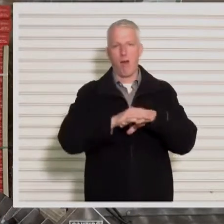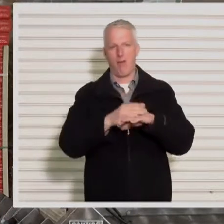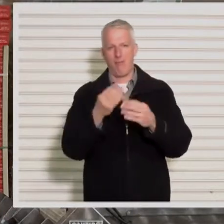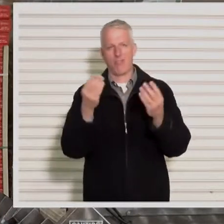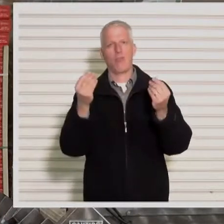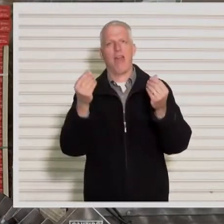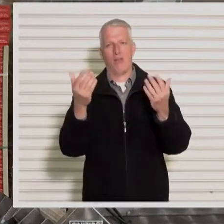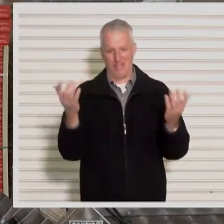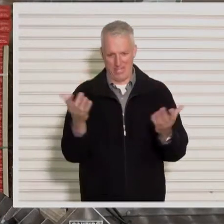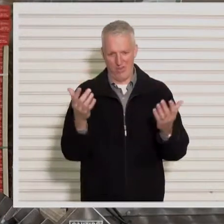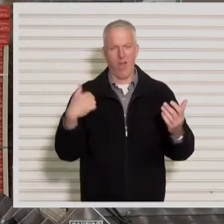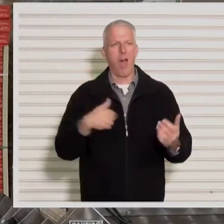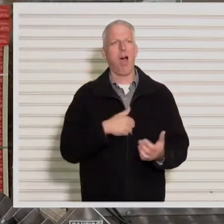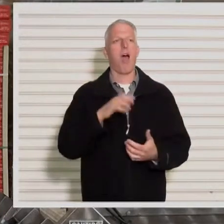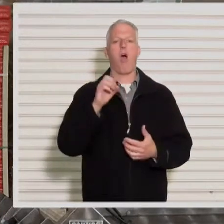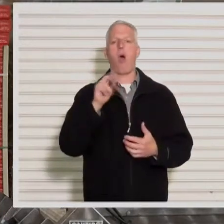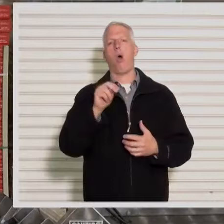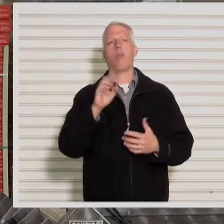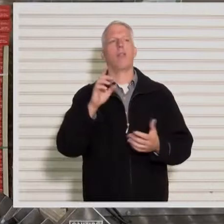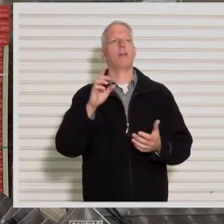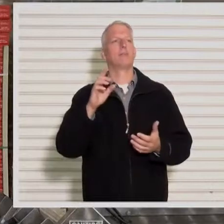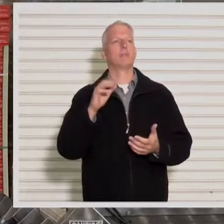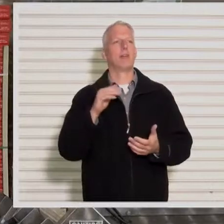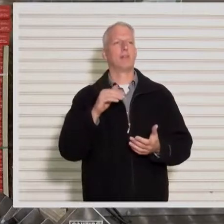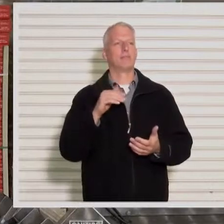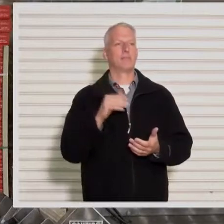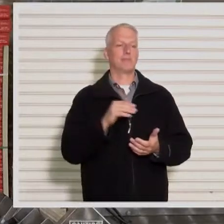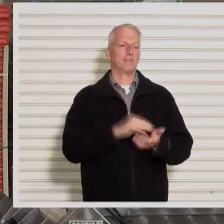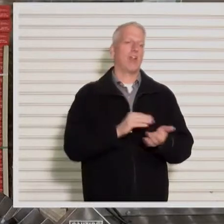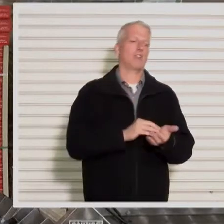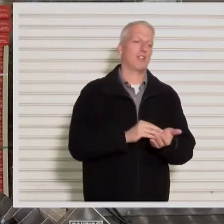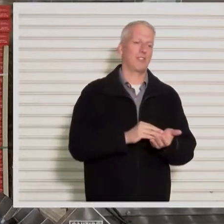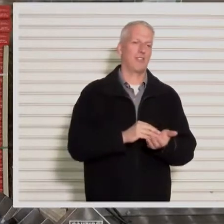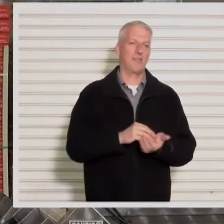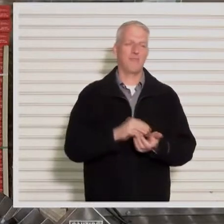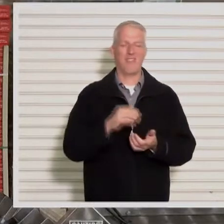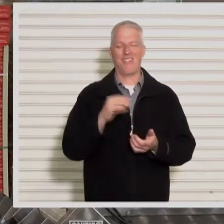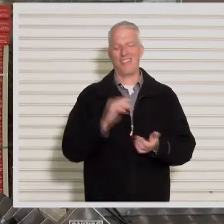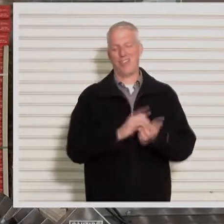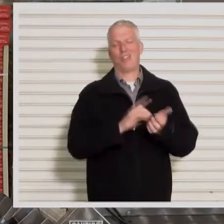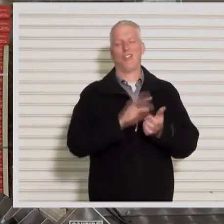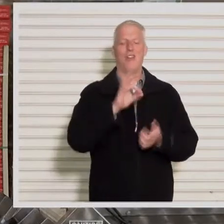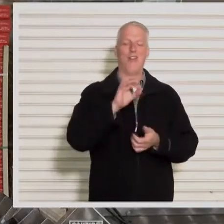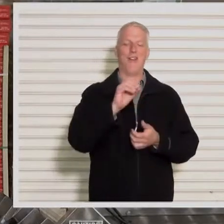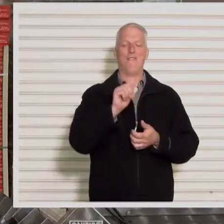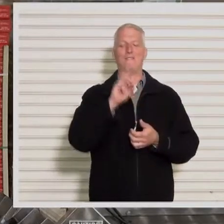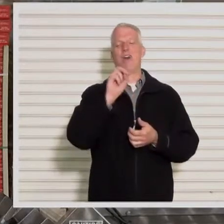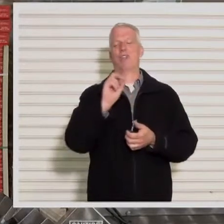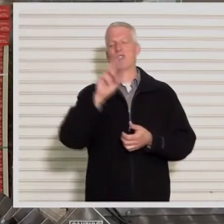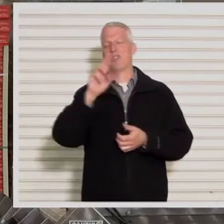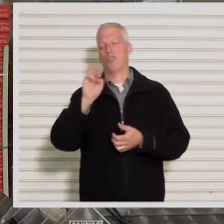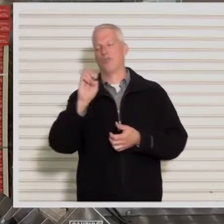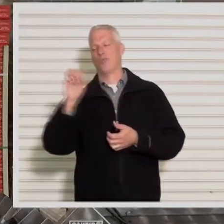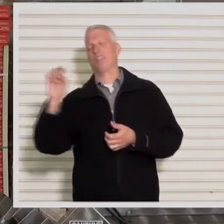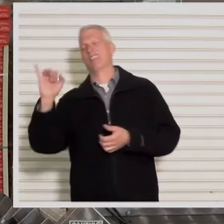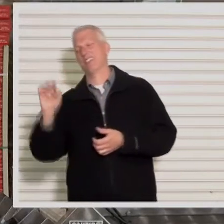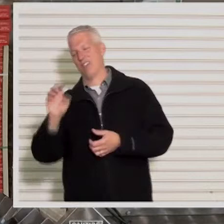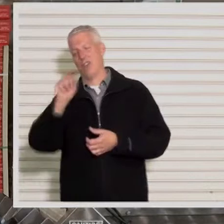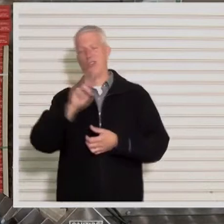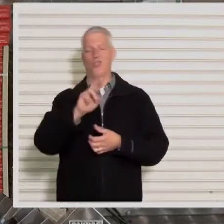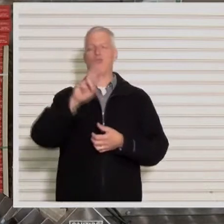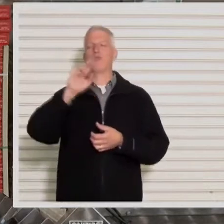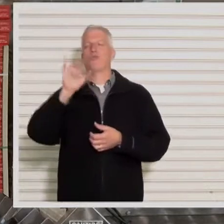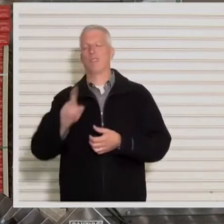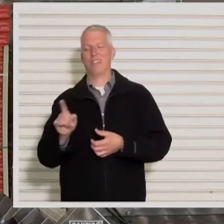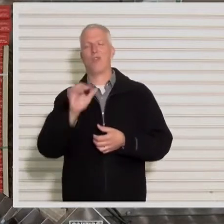called our own Dr. Fauch-Reese, right? Dr. Fauch-Reese, our congressman, who has been out there working day in